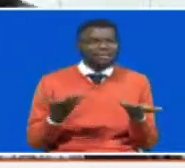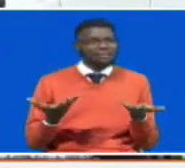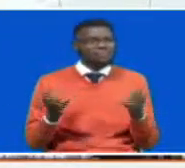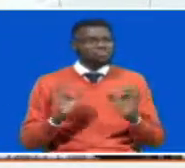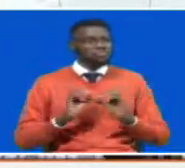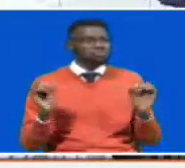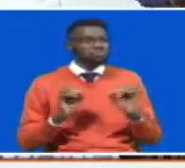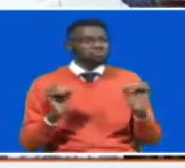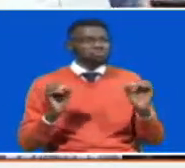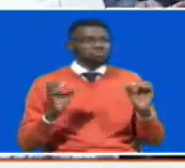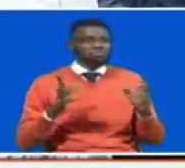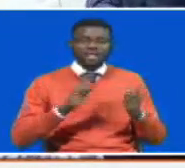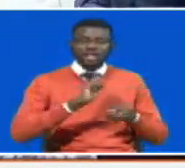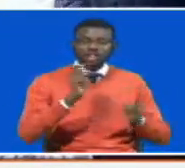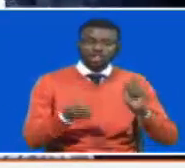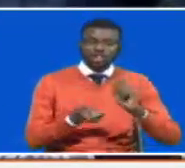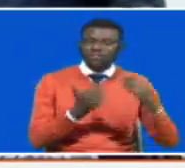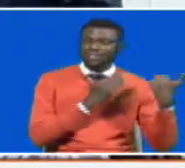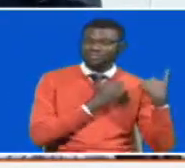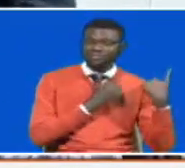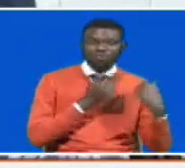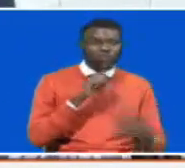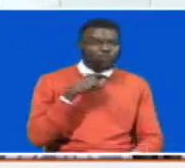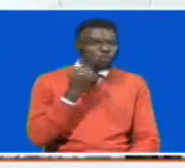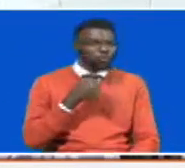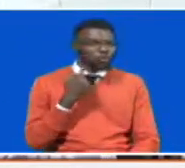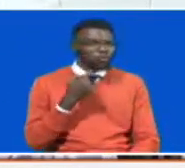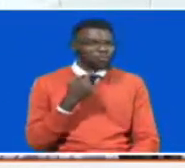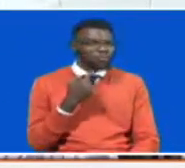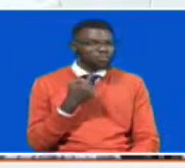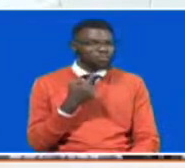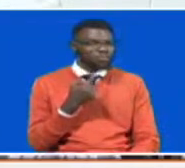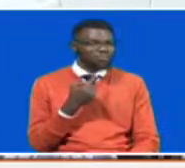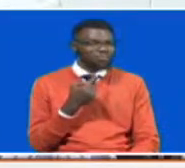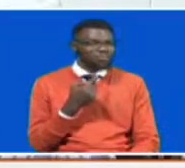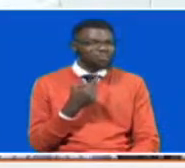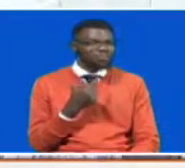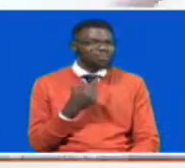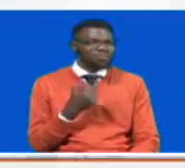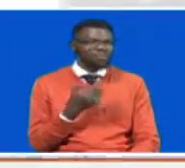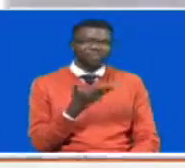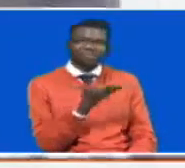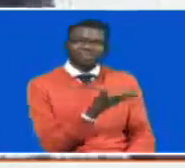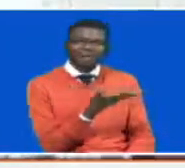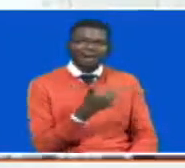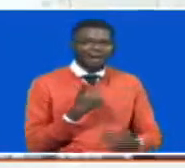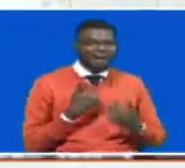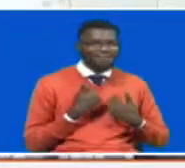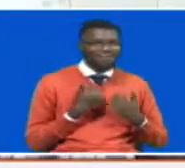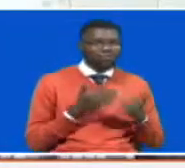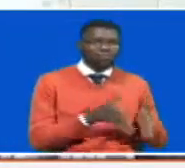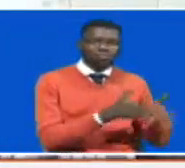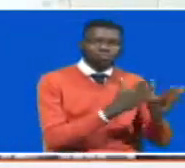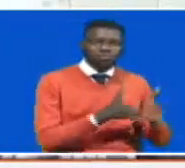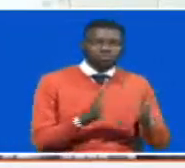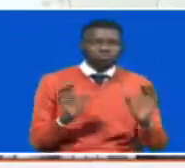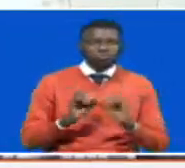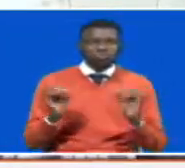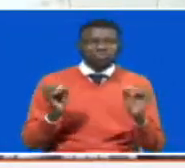going to change, and what change can one do when those kind of institutions are not there? It is going to take our